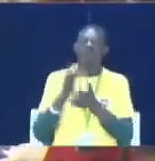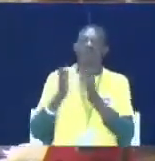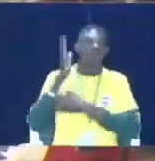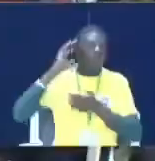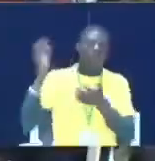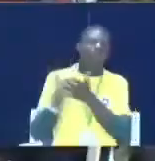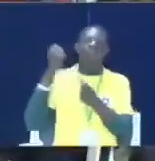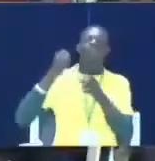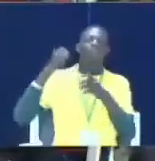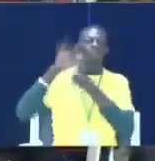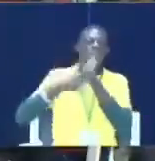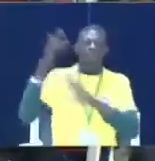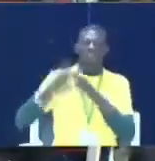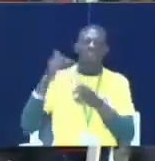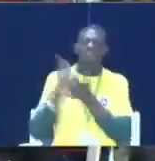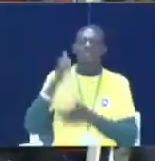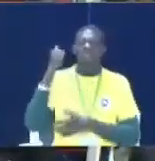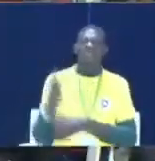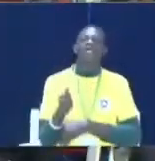them off.